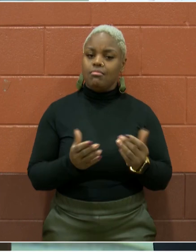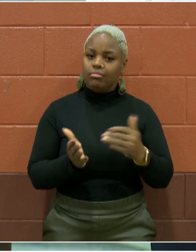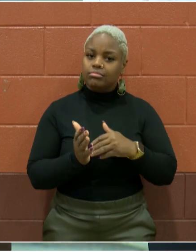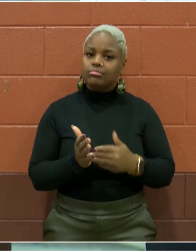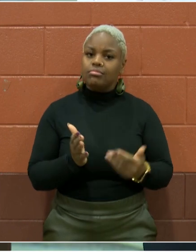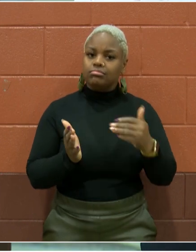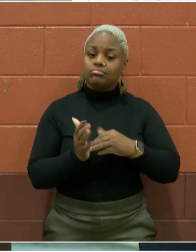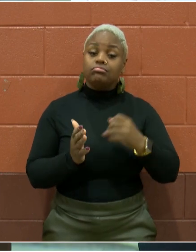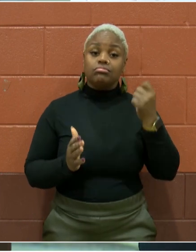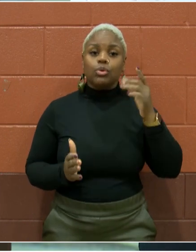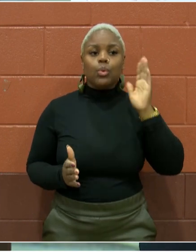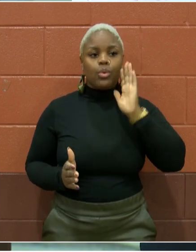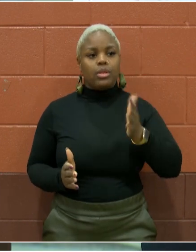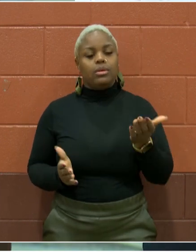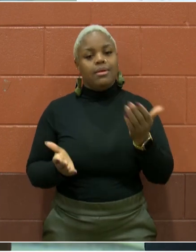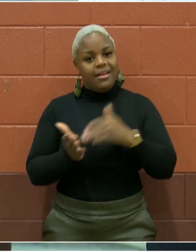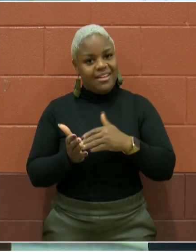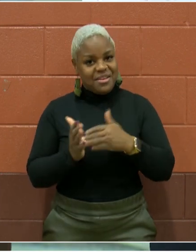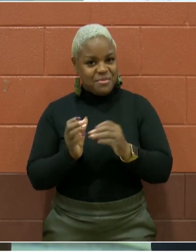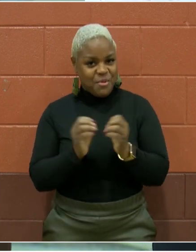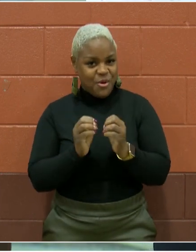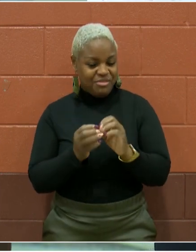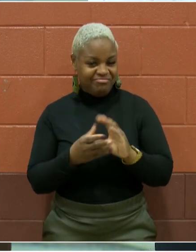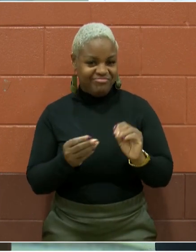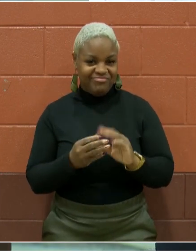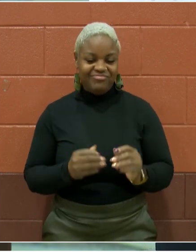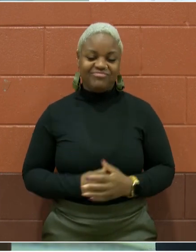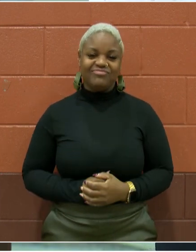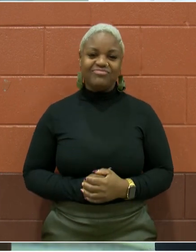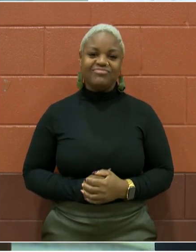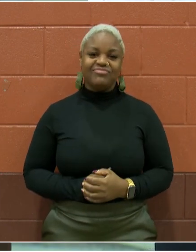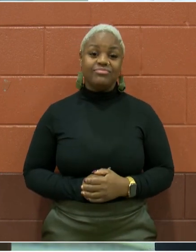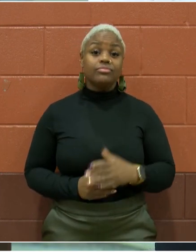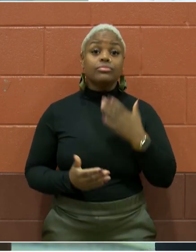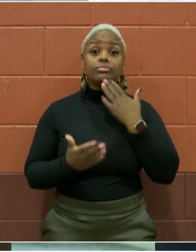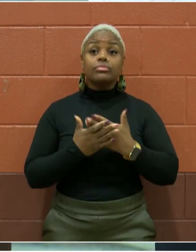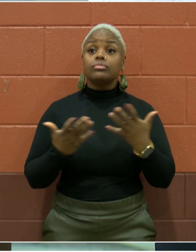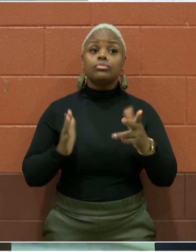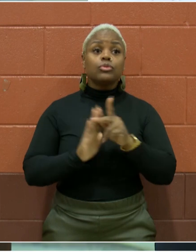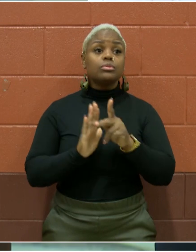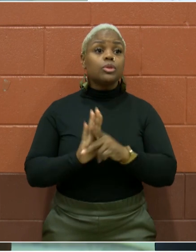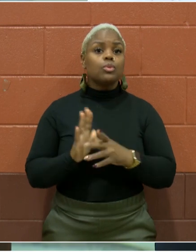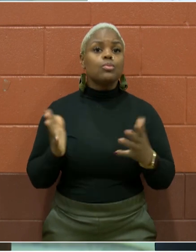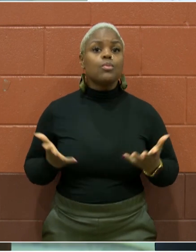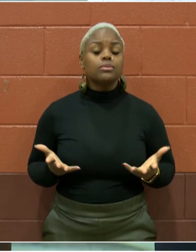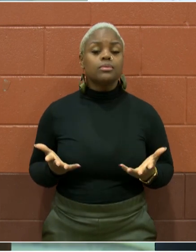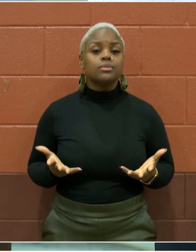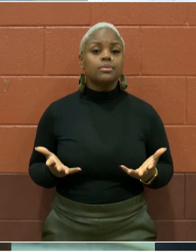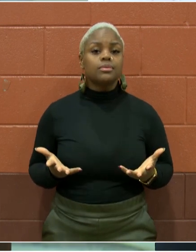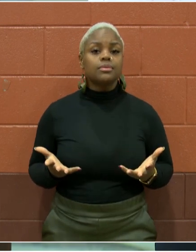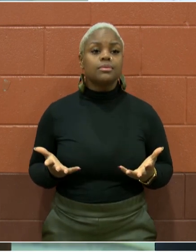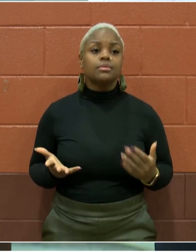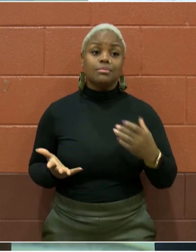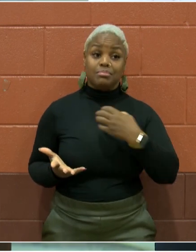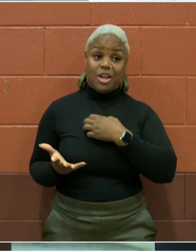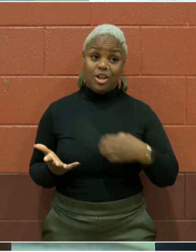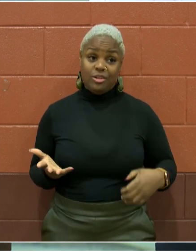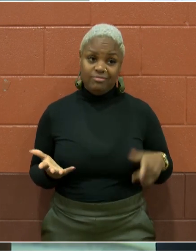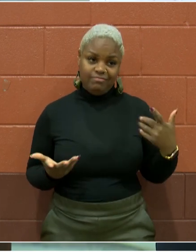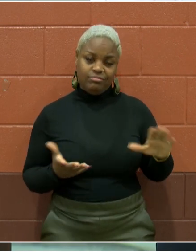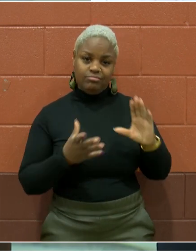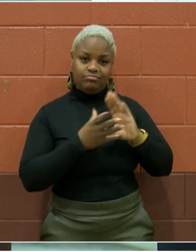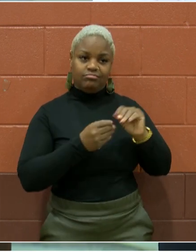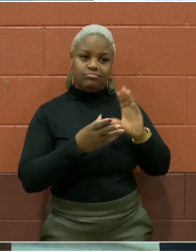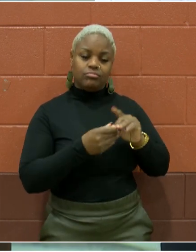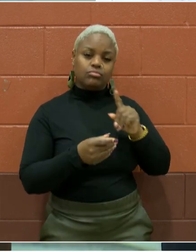us and speak about and to see proposals, is on good policy. Certainly you've heard the mayor say repeatedly that it's important